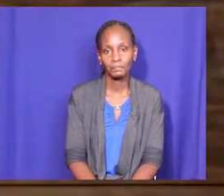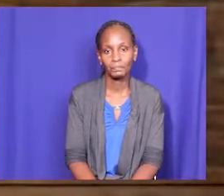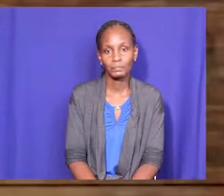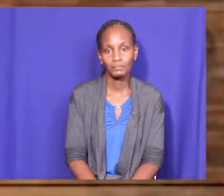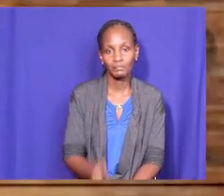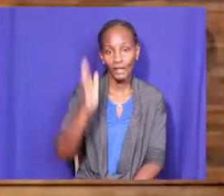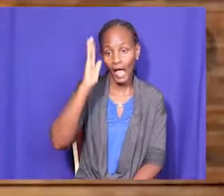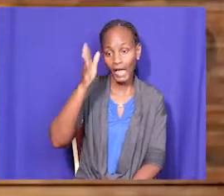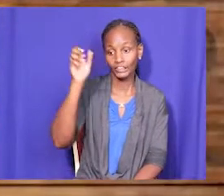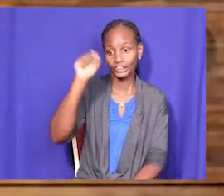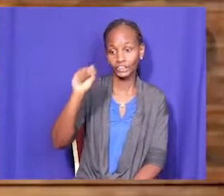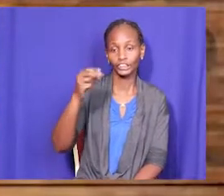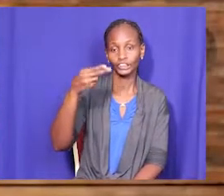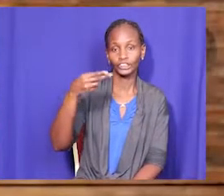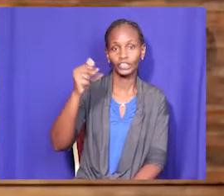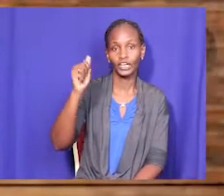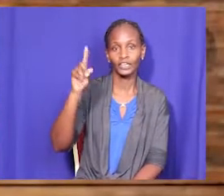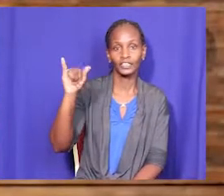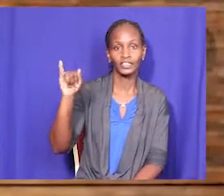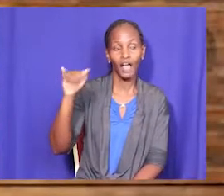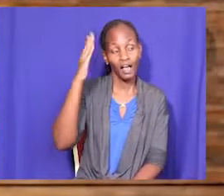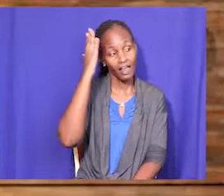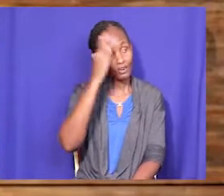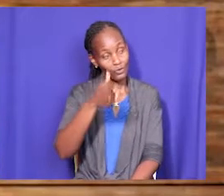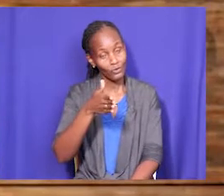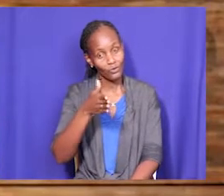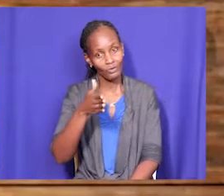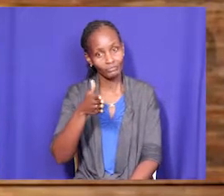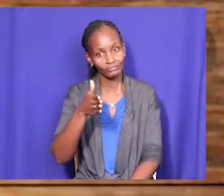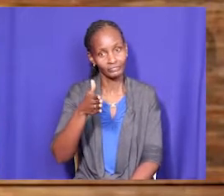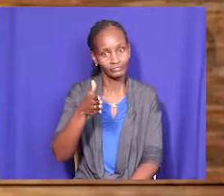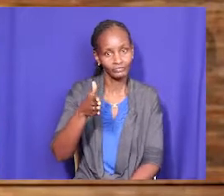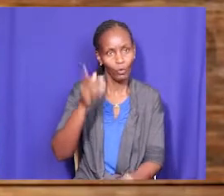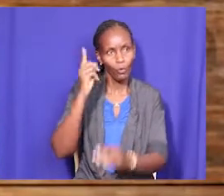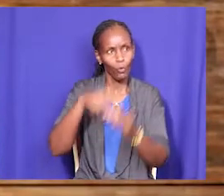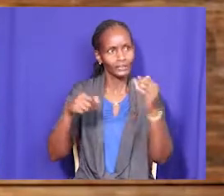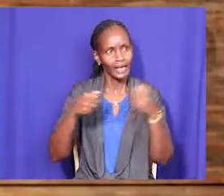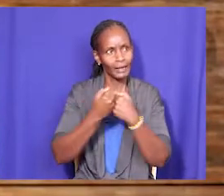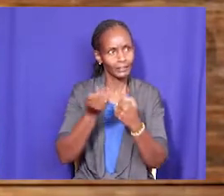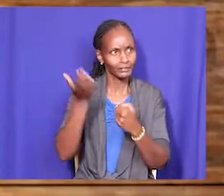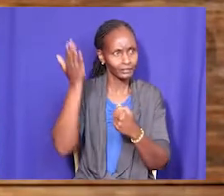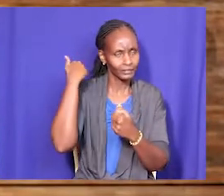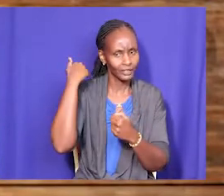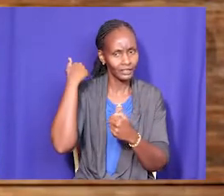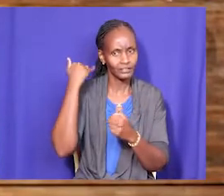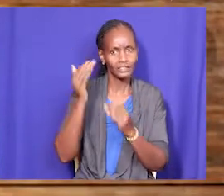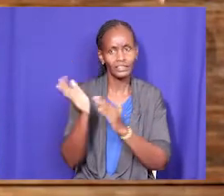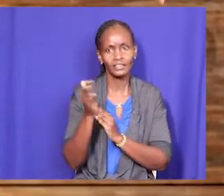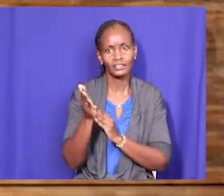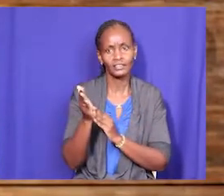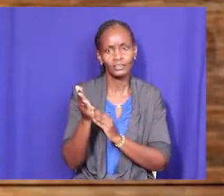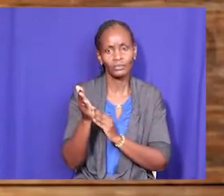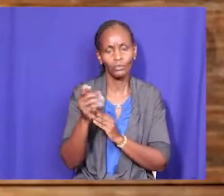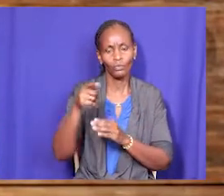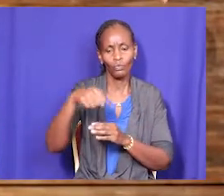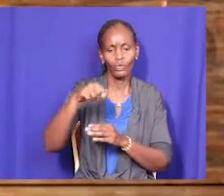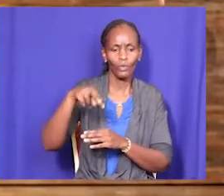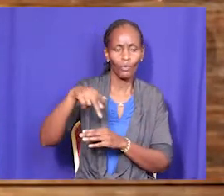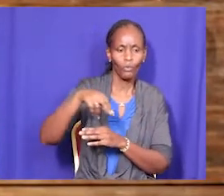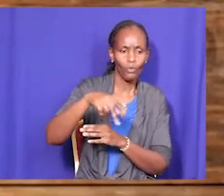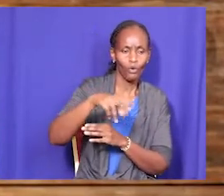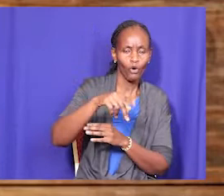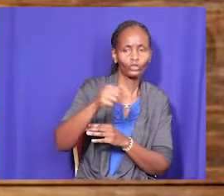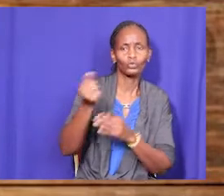Hi, Shadi. Hi, guys. Guess what happened to us today? What happened? Guess what? We had to walk to another